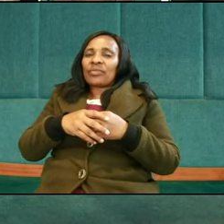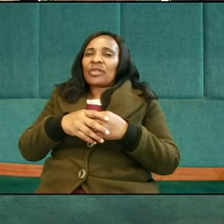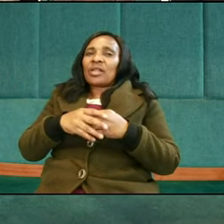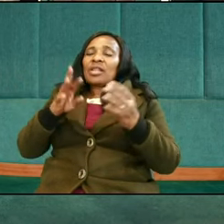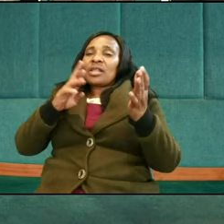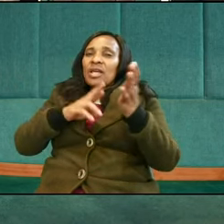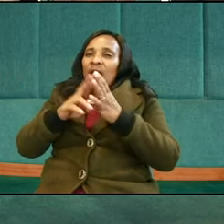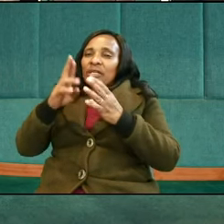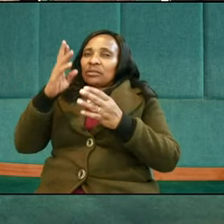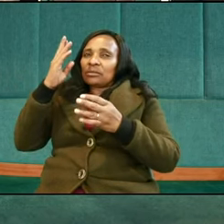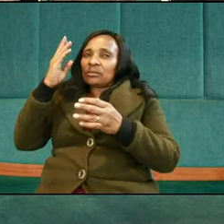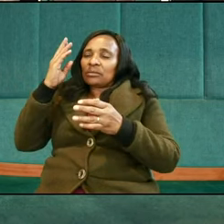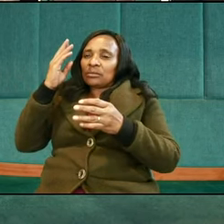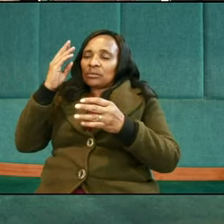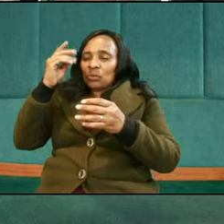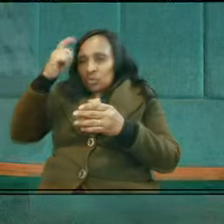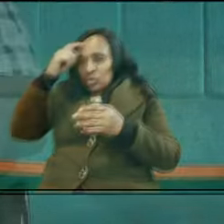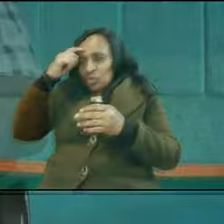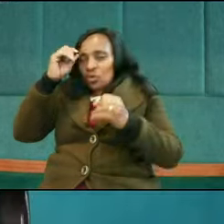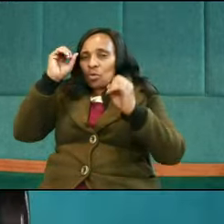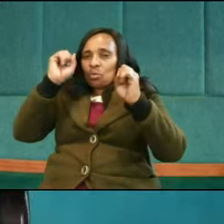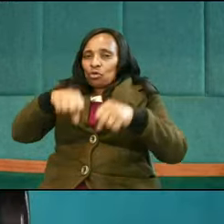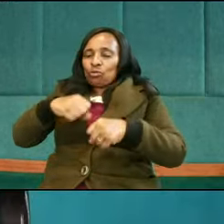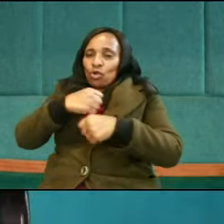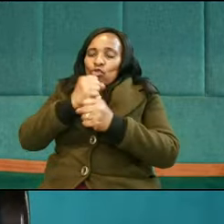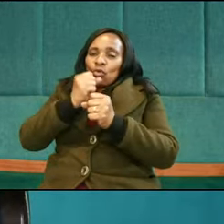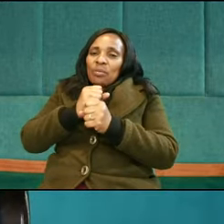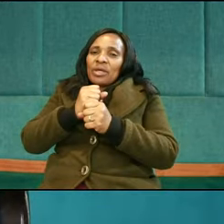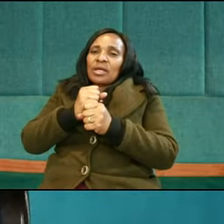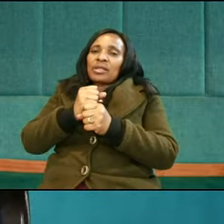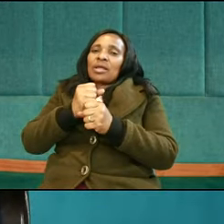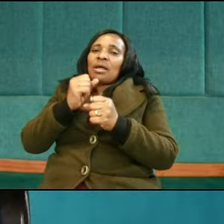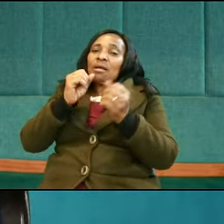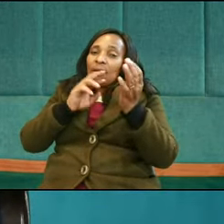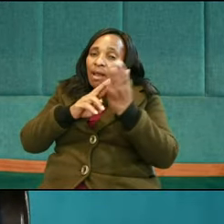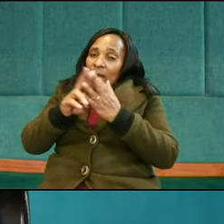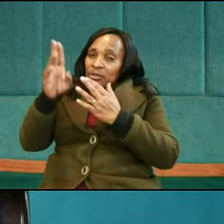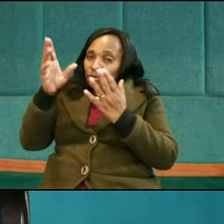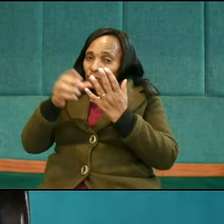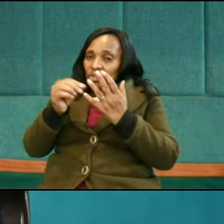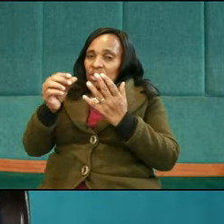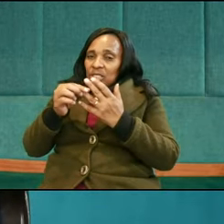type of wisdom, being able to make the right choices